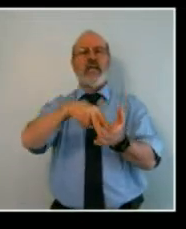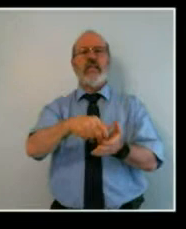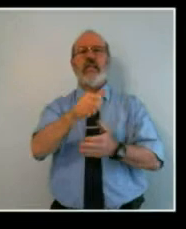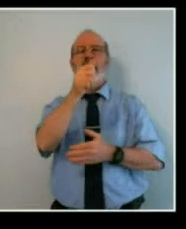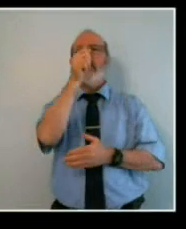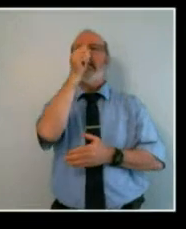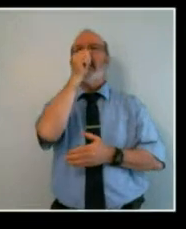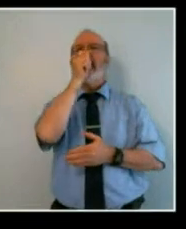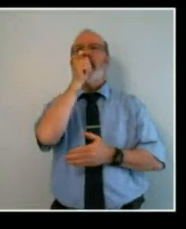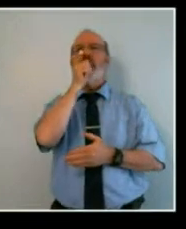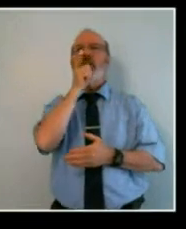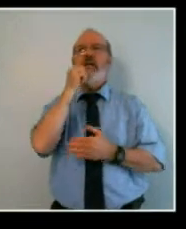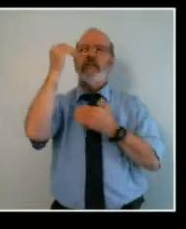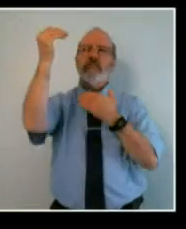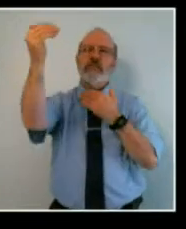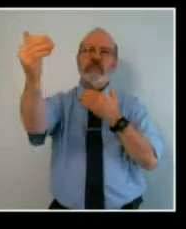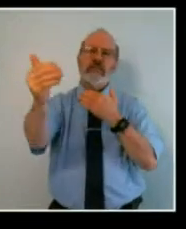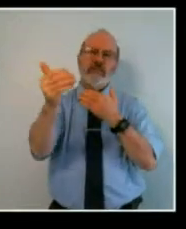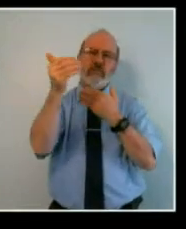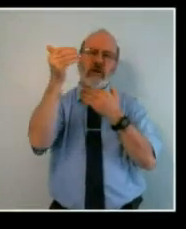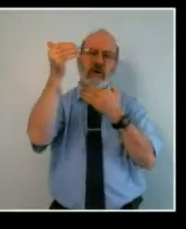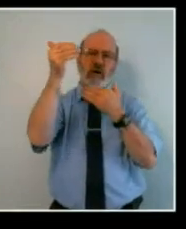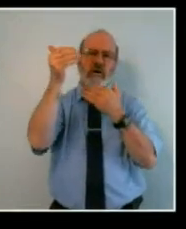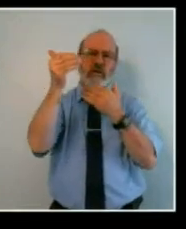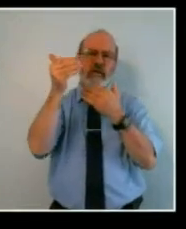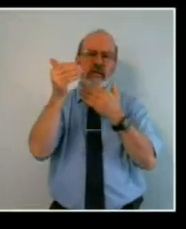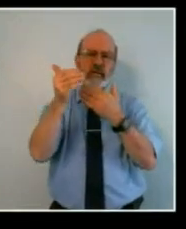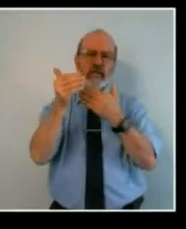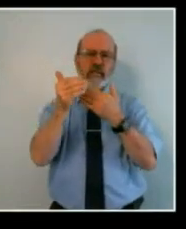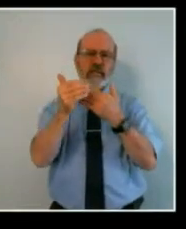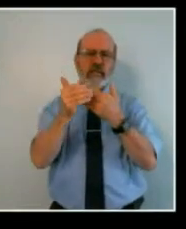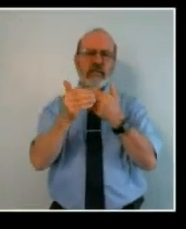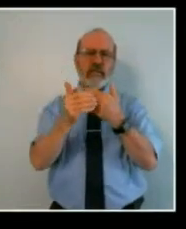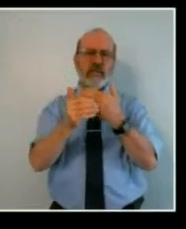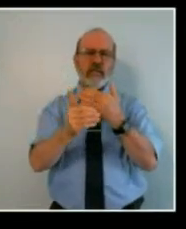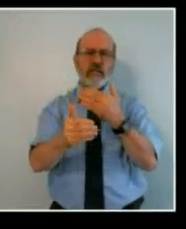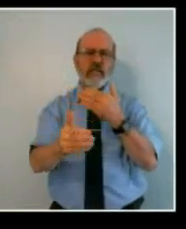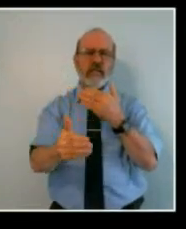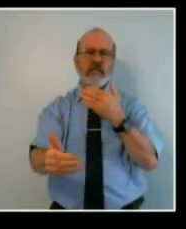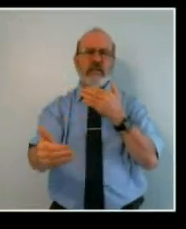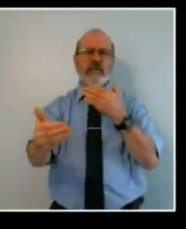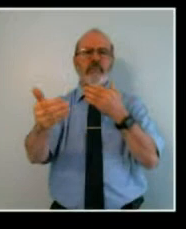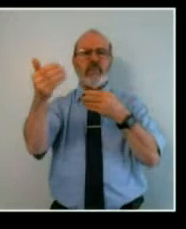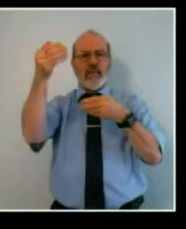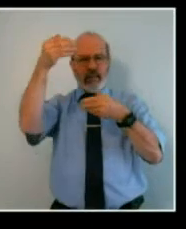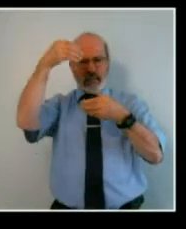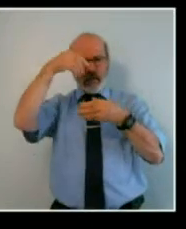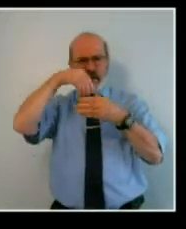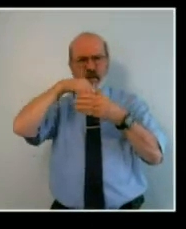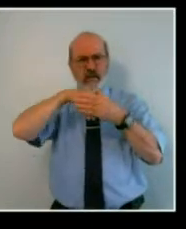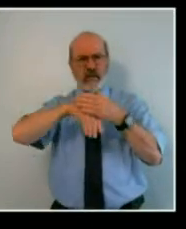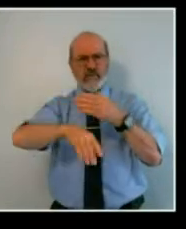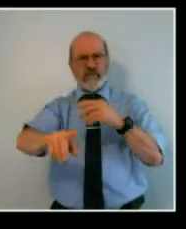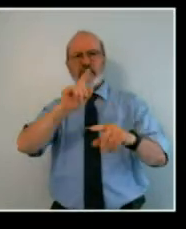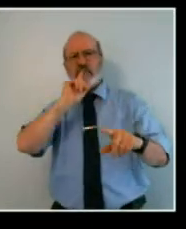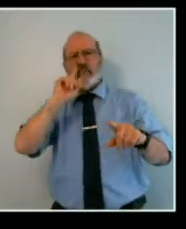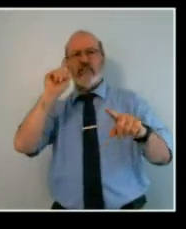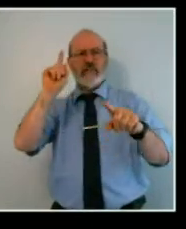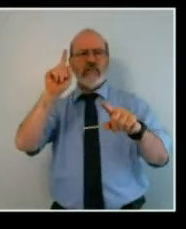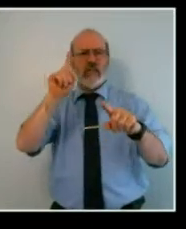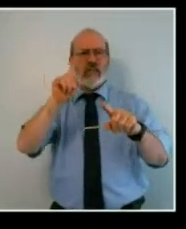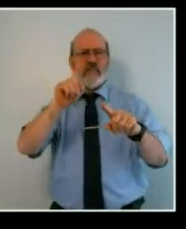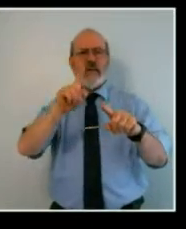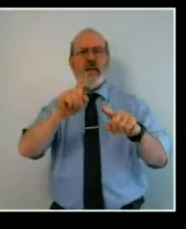standing, patiently drawing near, entrance within